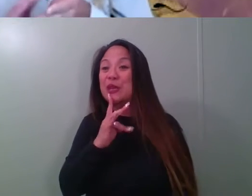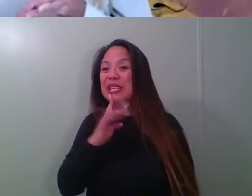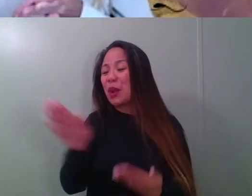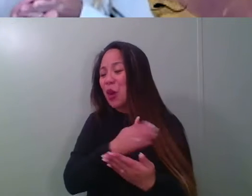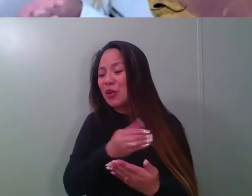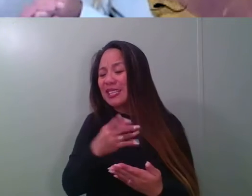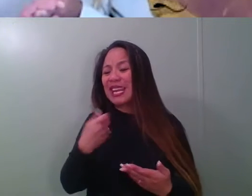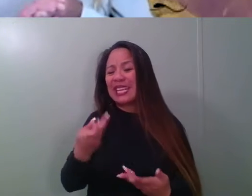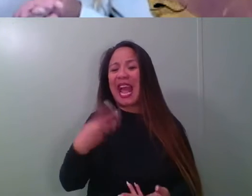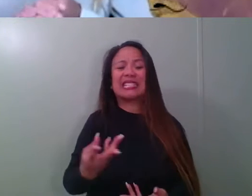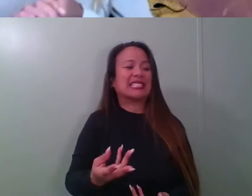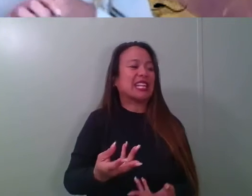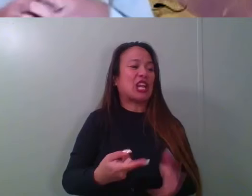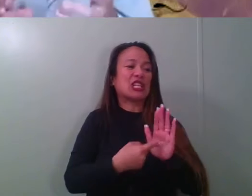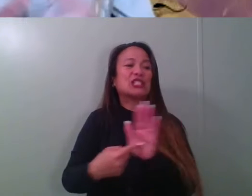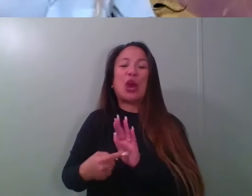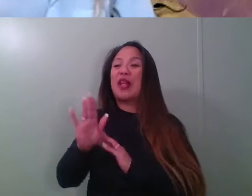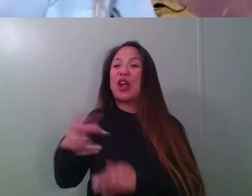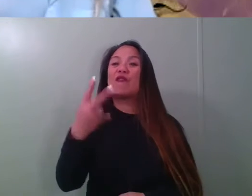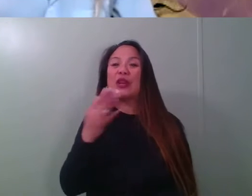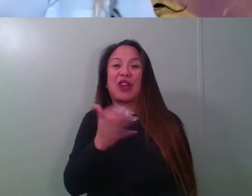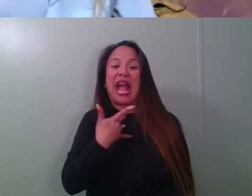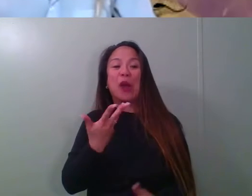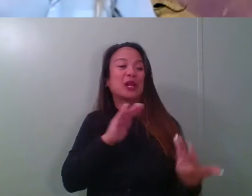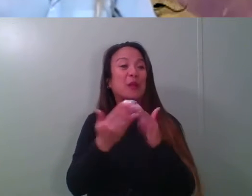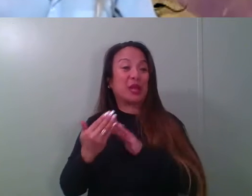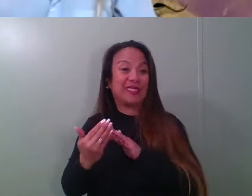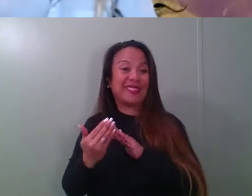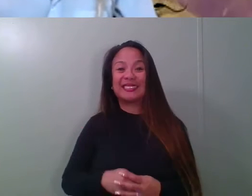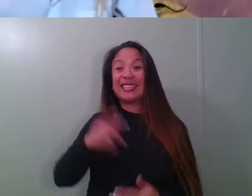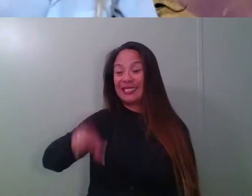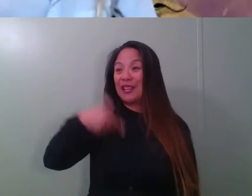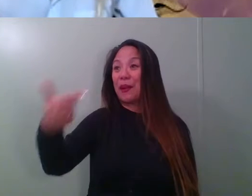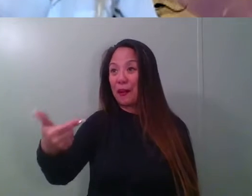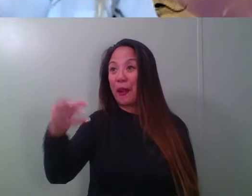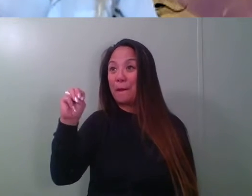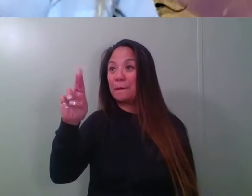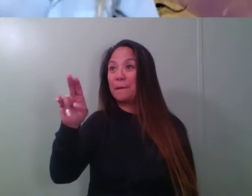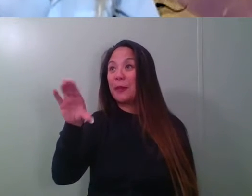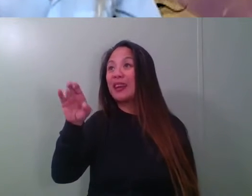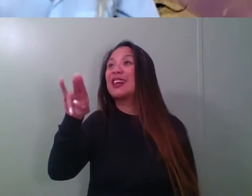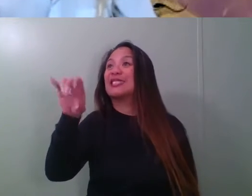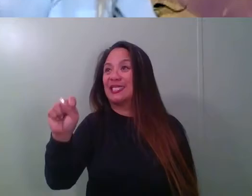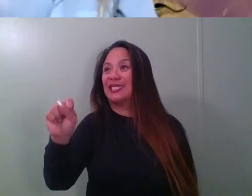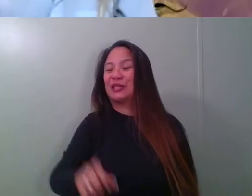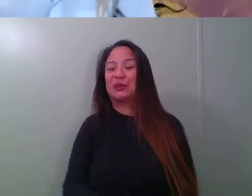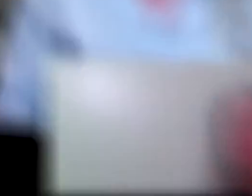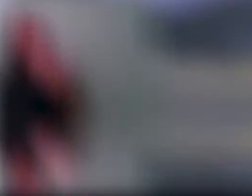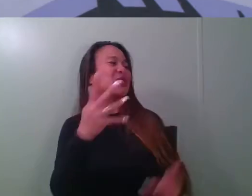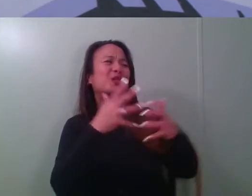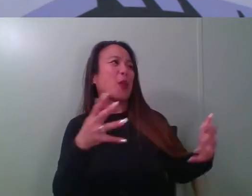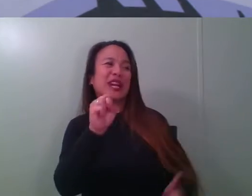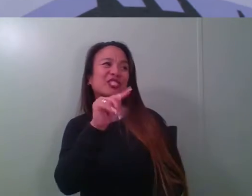art, speaking their poetry, and giving voice to our community. And next, I'd like to pass it back off to